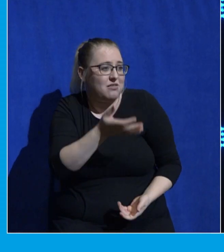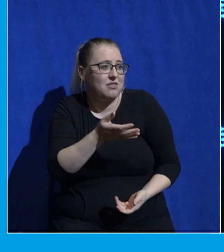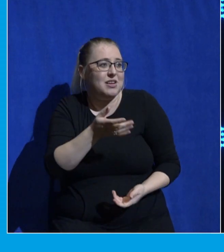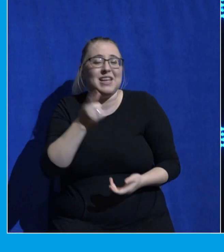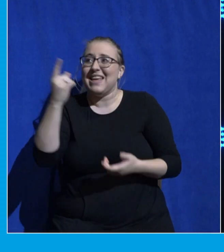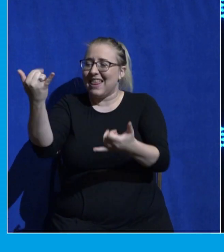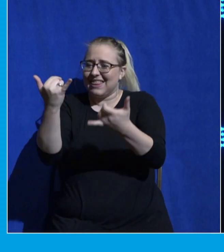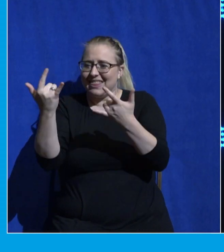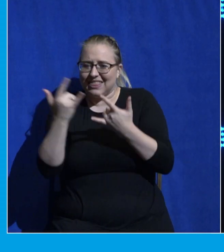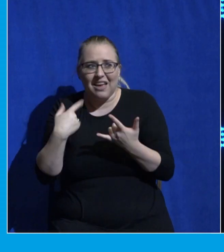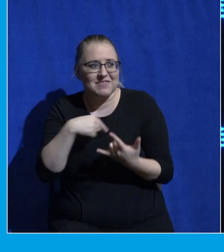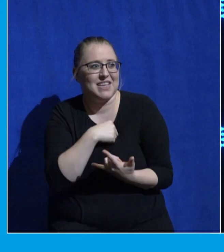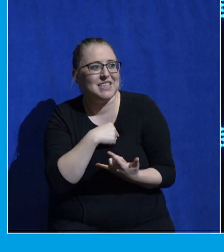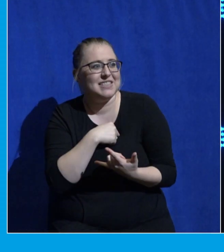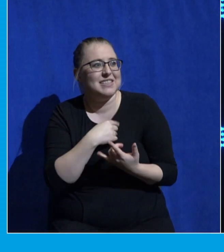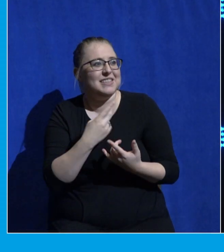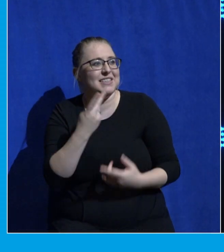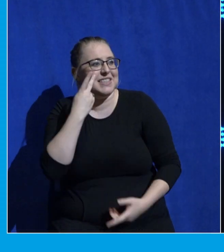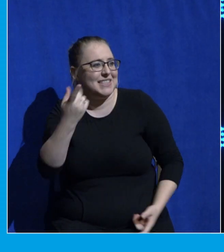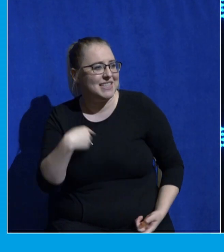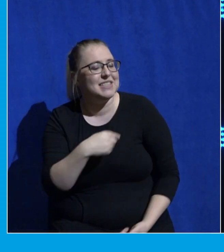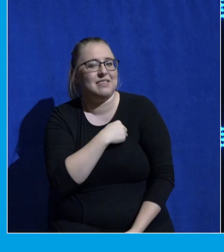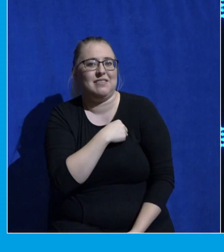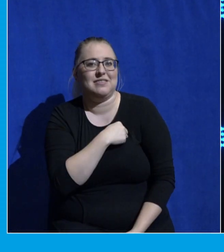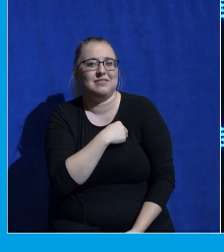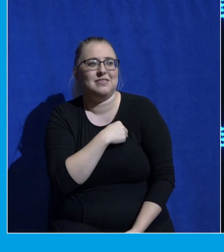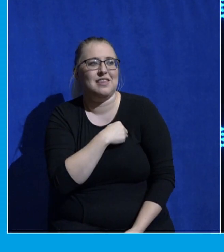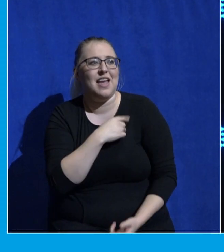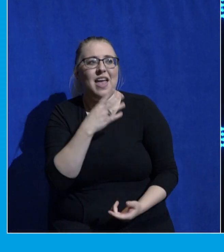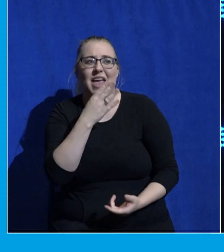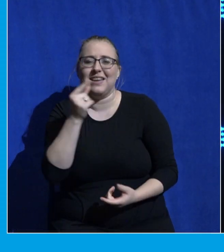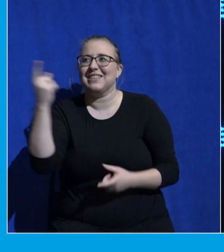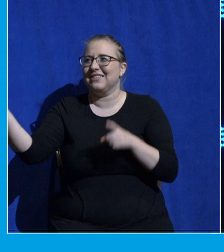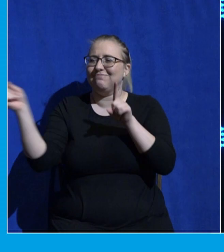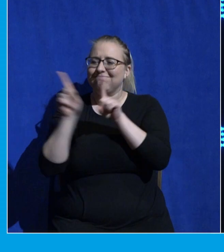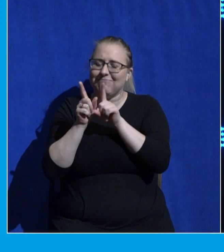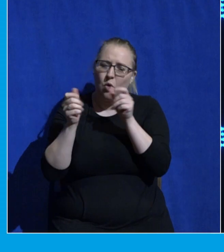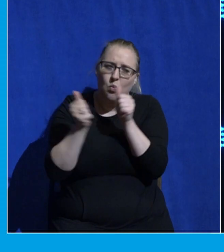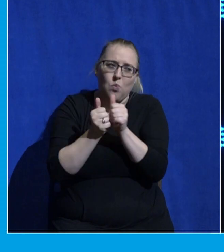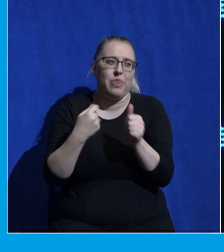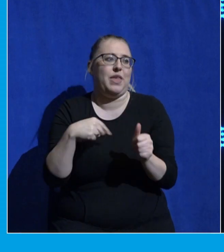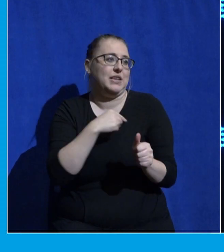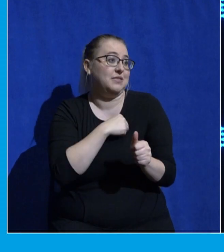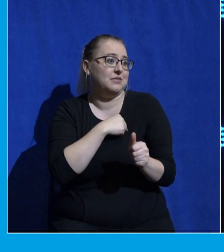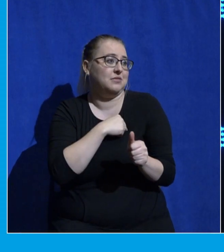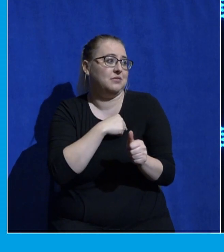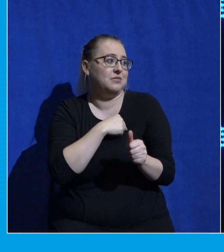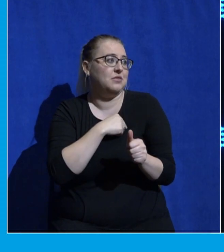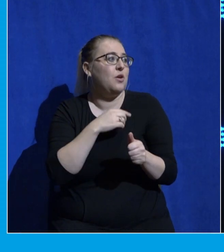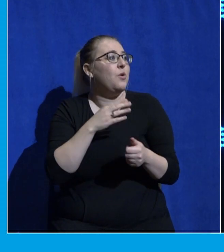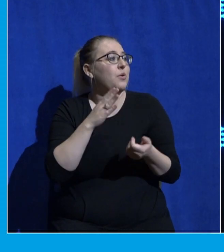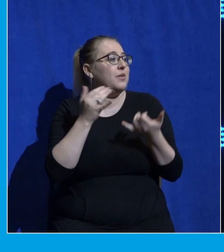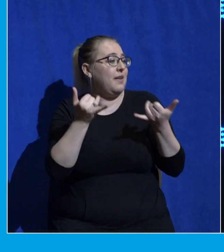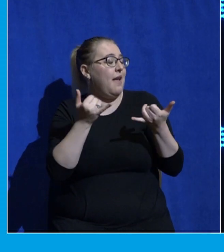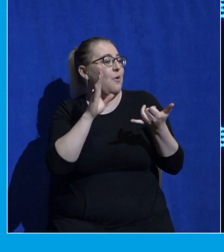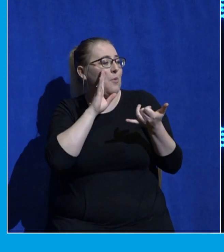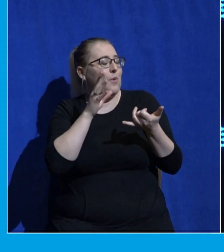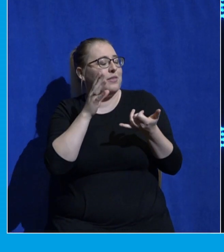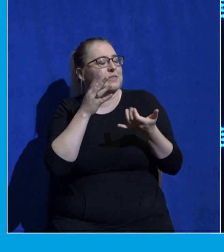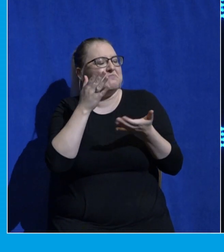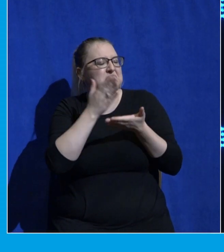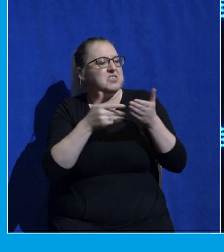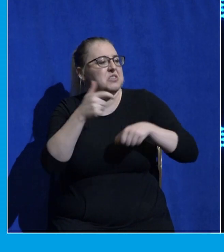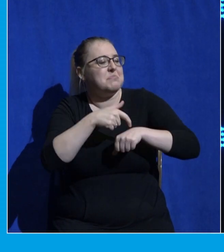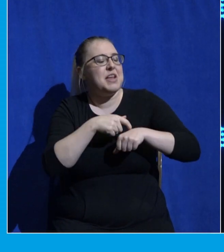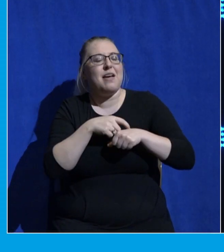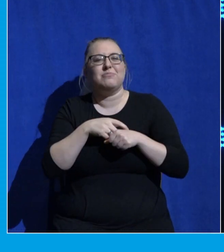that he sees us, and that he is very much with us. And so we're going to spend some time talking about this God this morning.